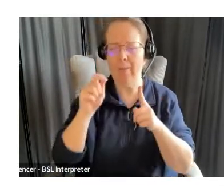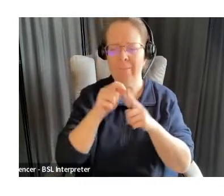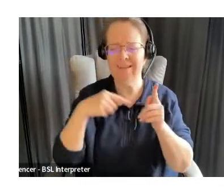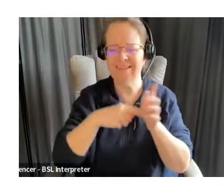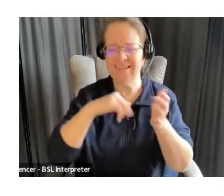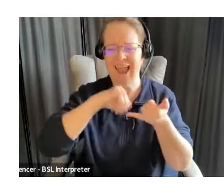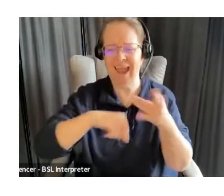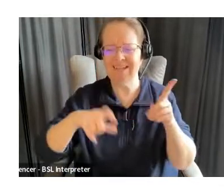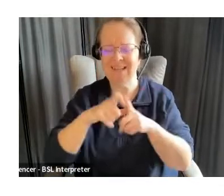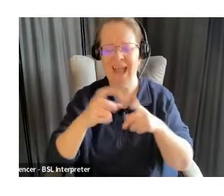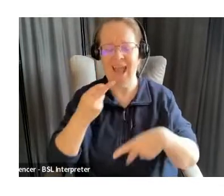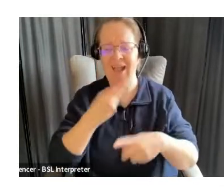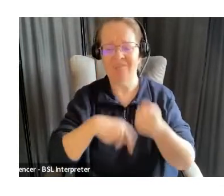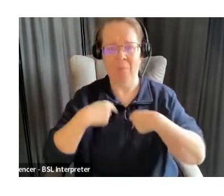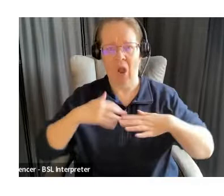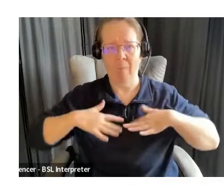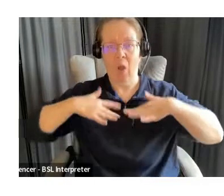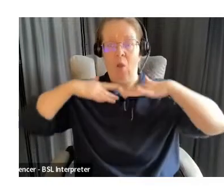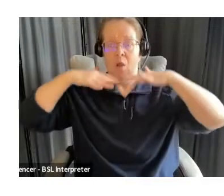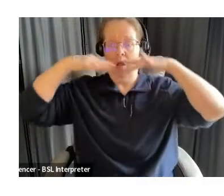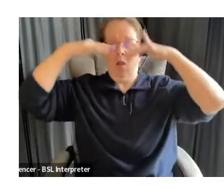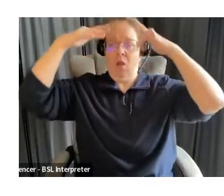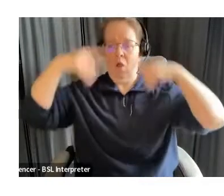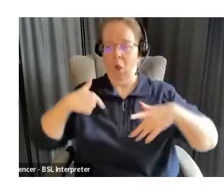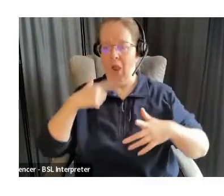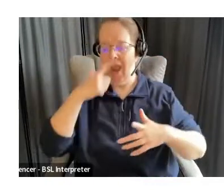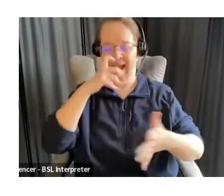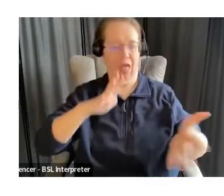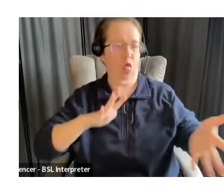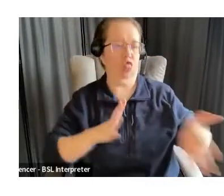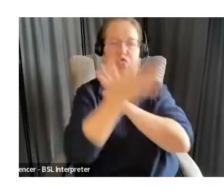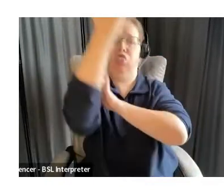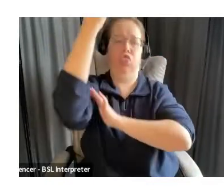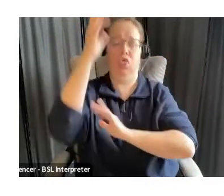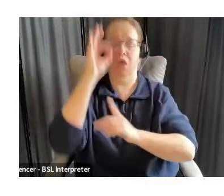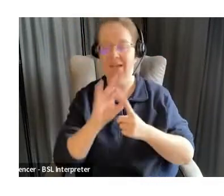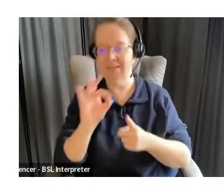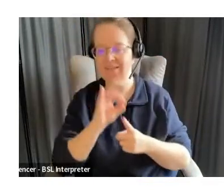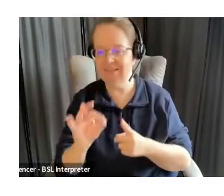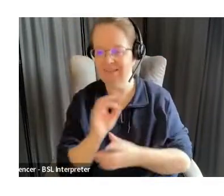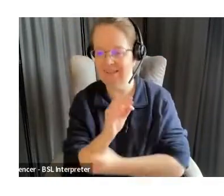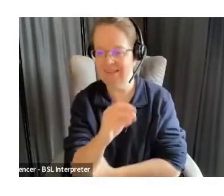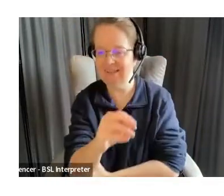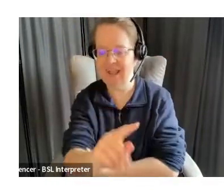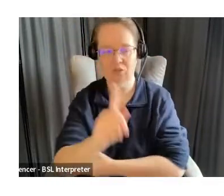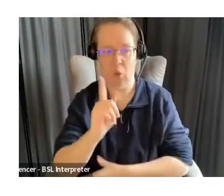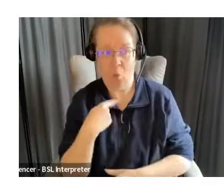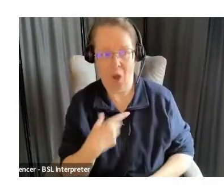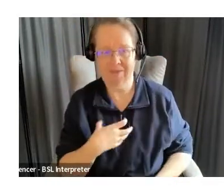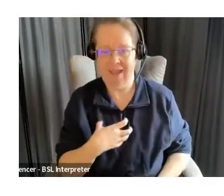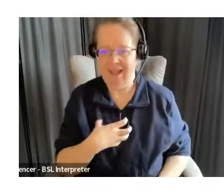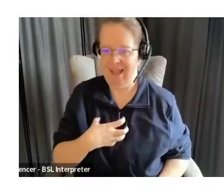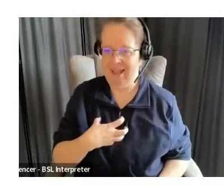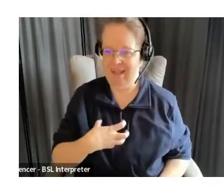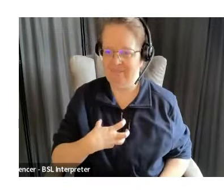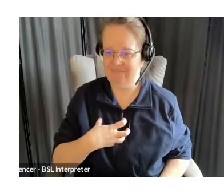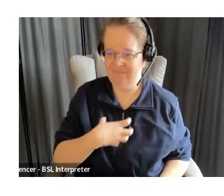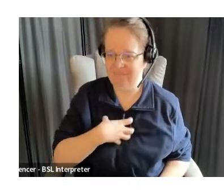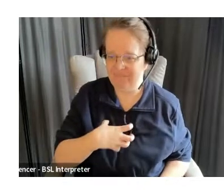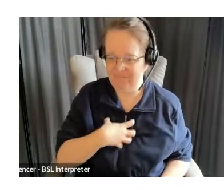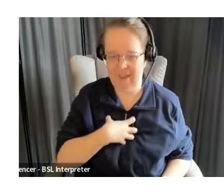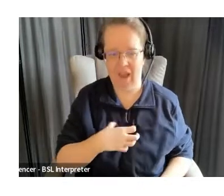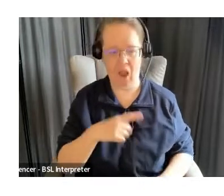get overwhelmed, it can derail the interview, or that it is what I fear due to